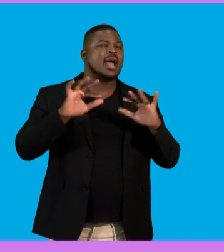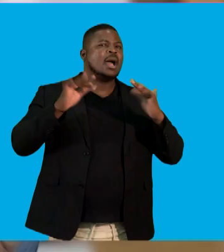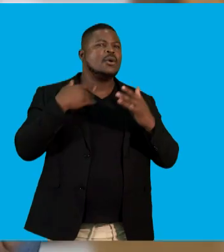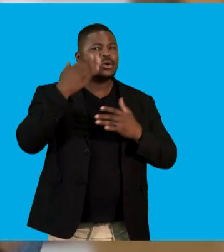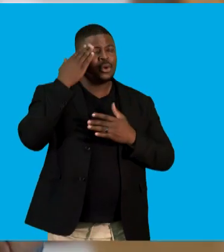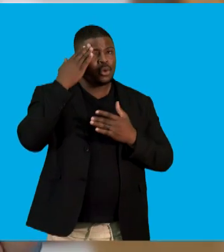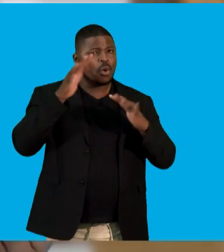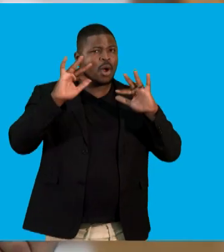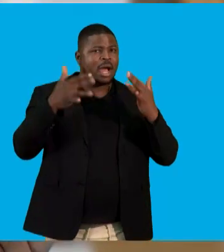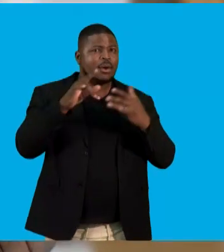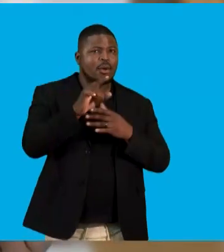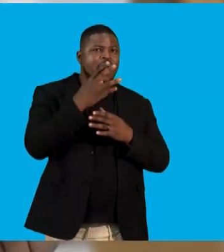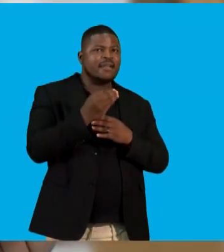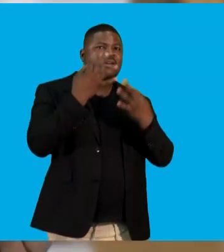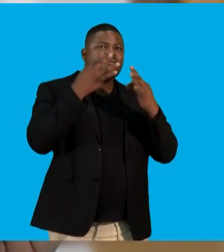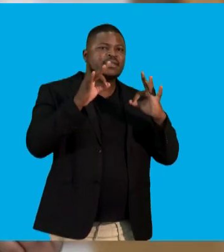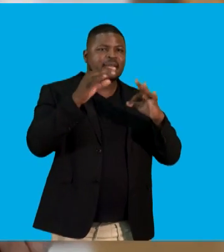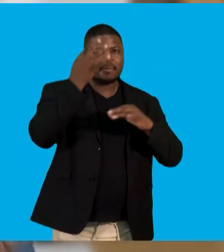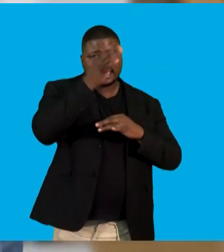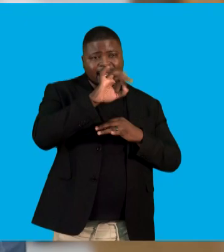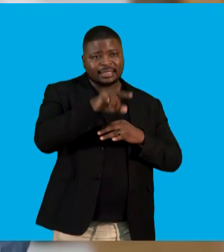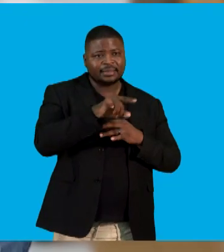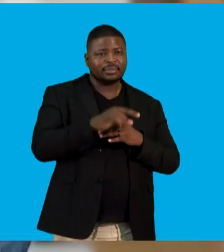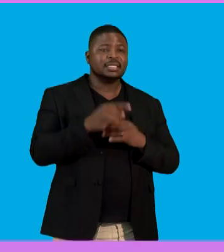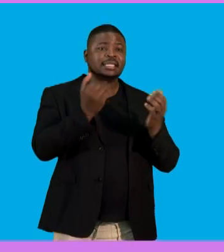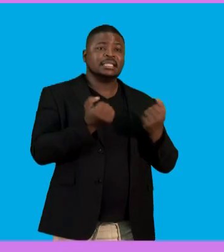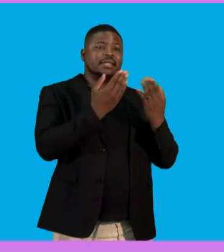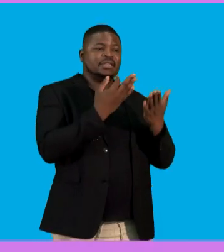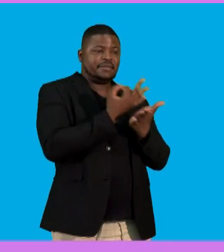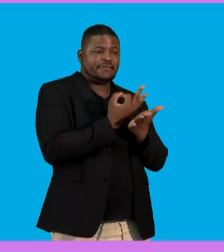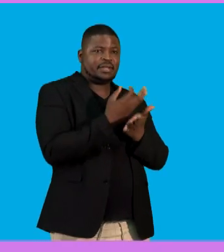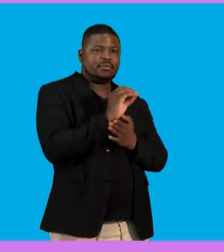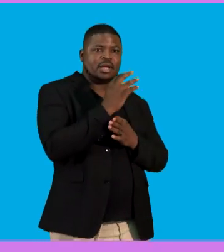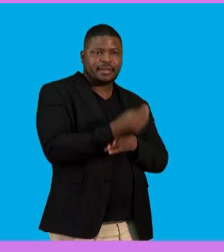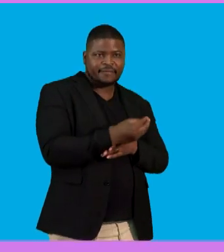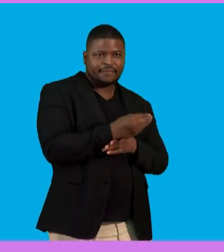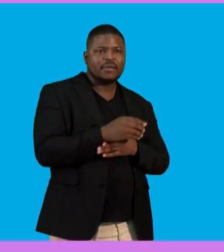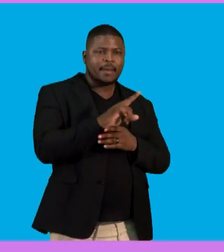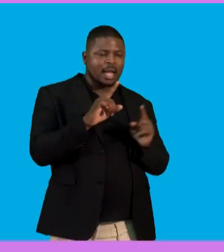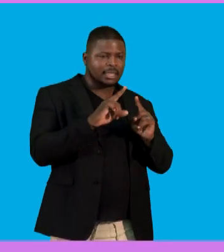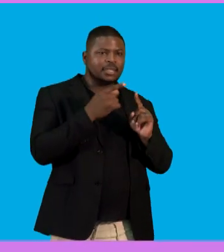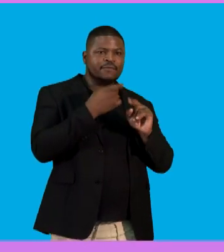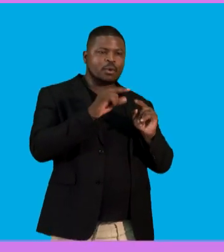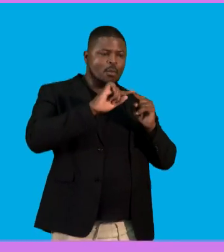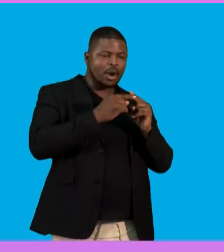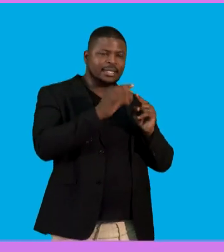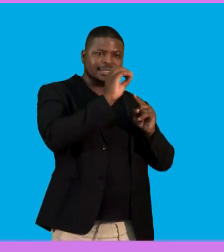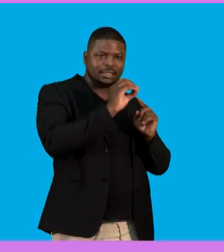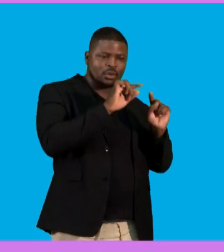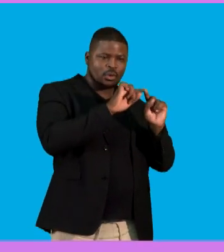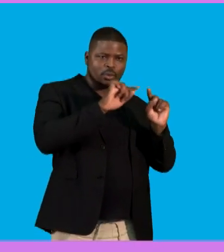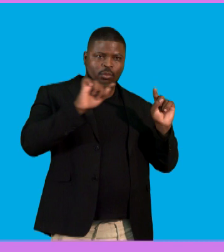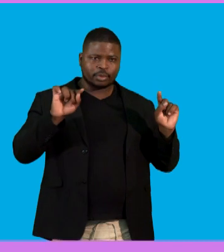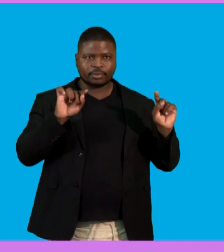units? How would we know that we have free minutes? We check the service fee. Here is our service fee. But it is constant